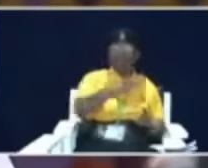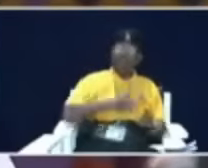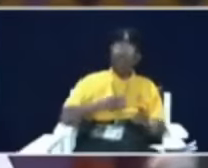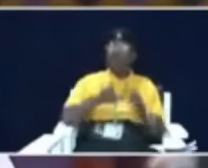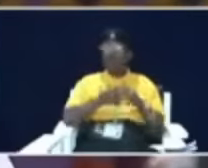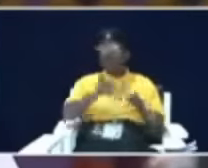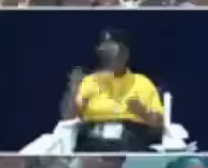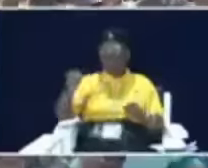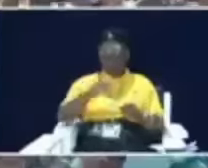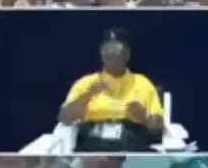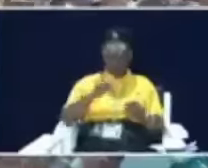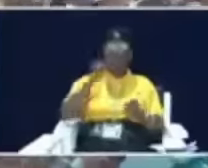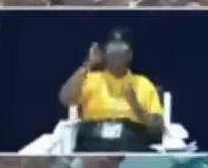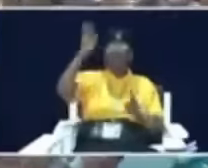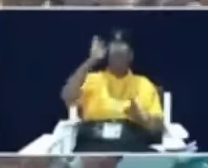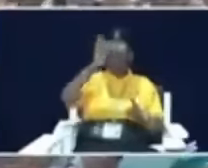he's going to be your ending.